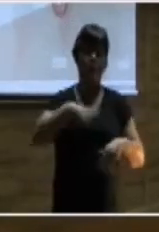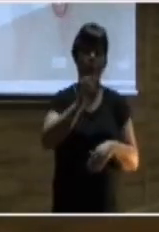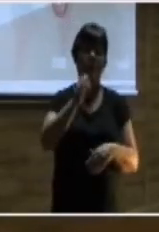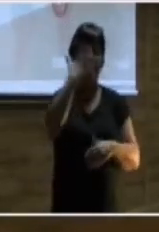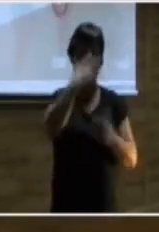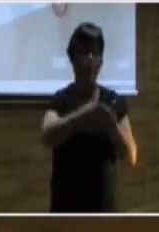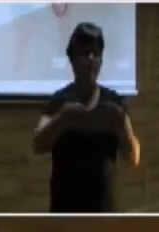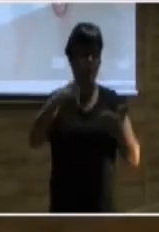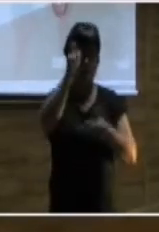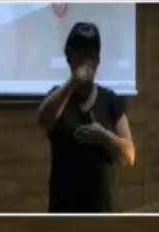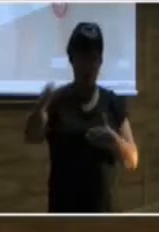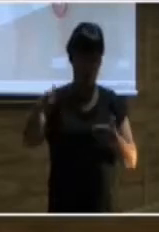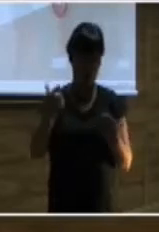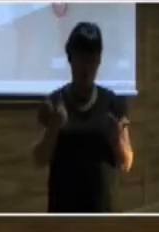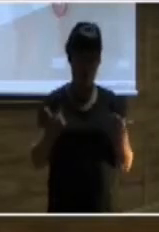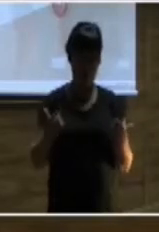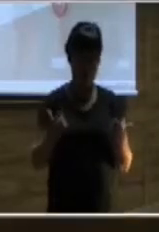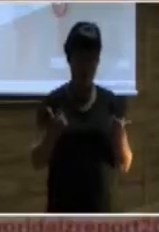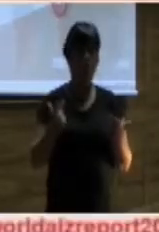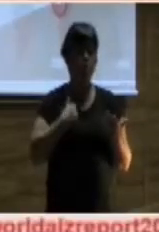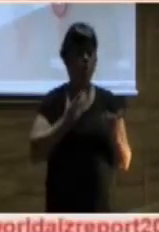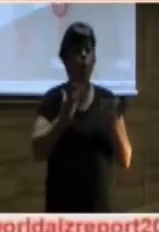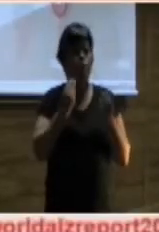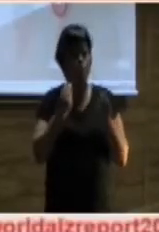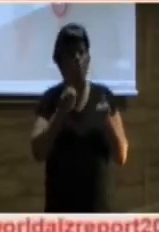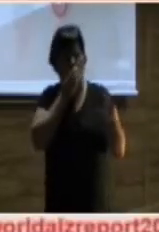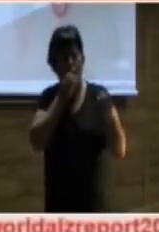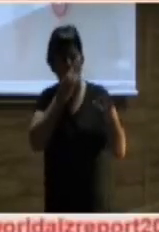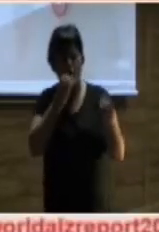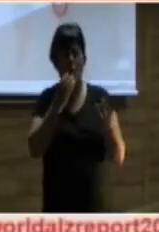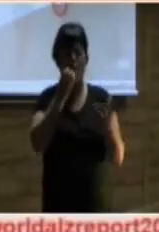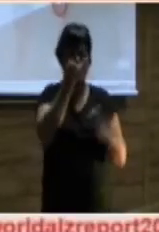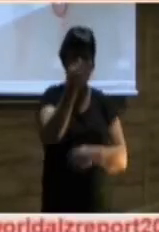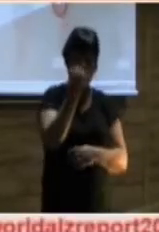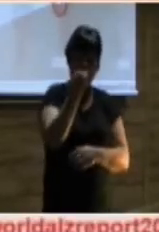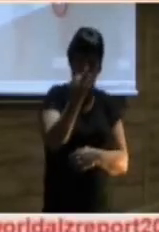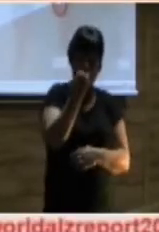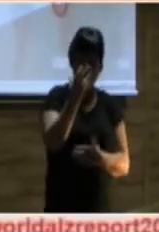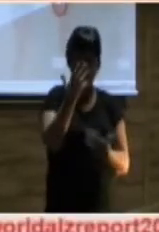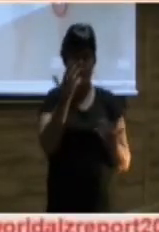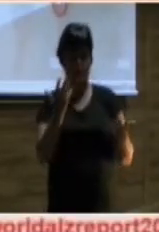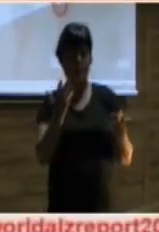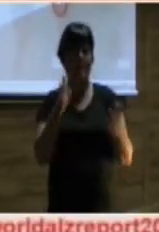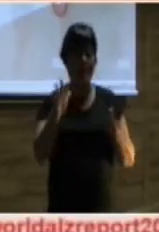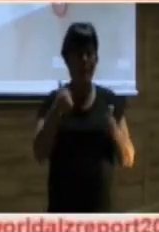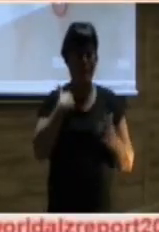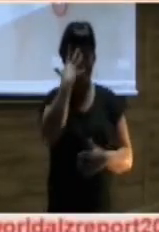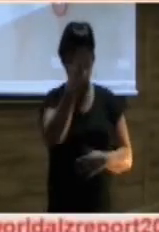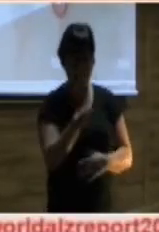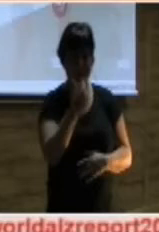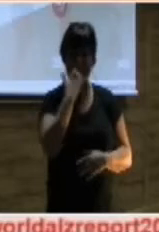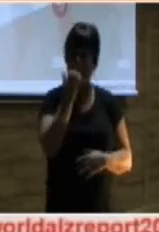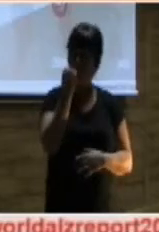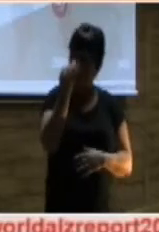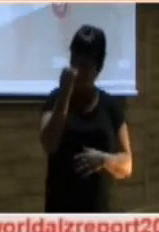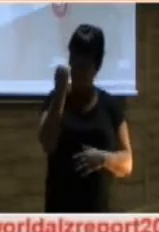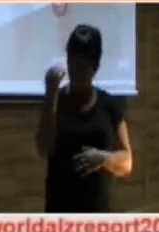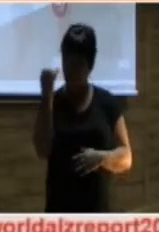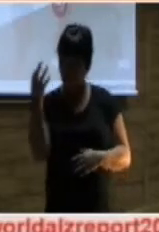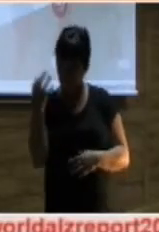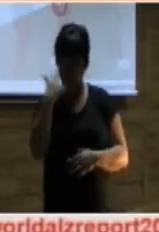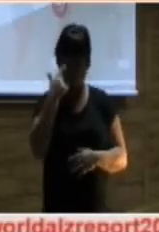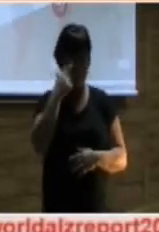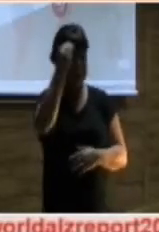but what I want you to understand is behind every number there are people, there are families who are personally affected by this